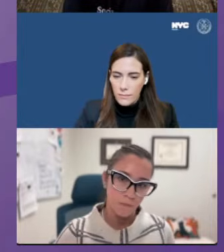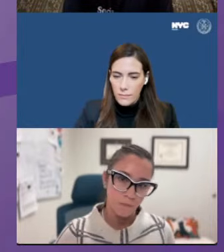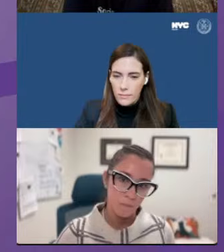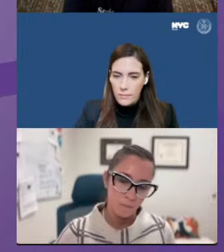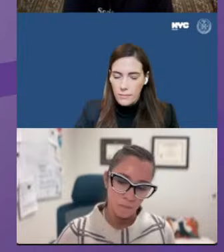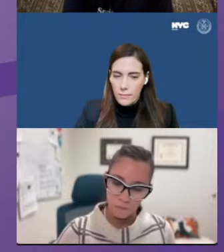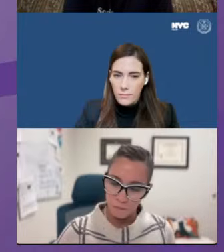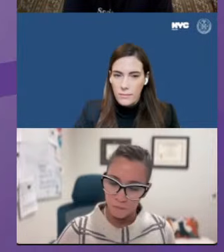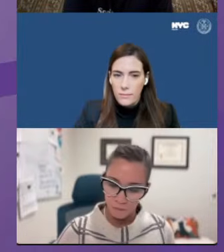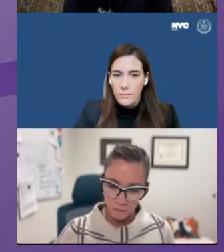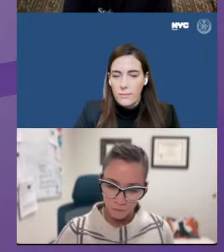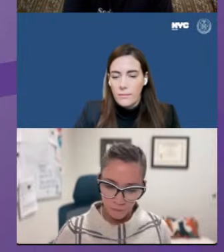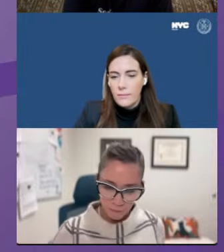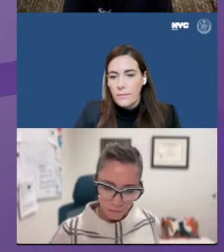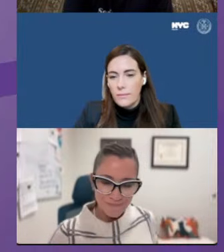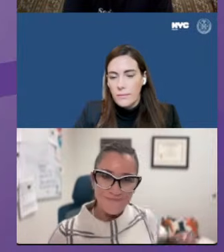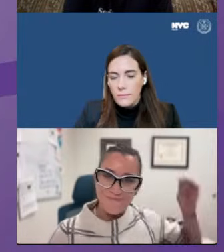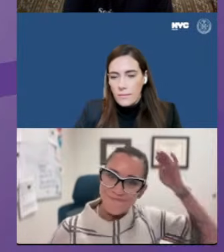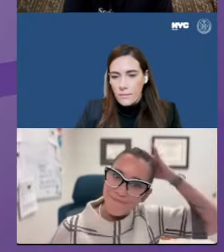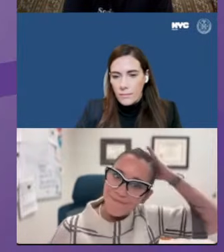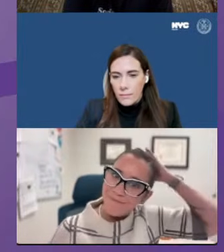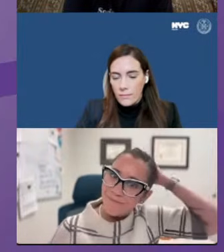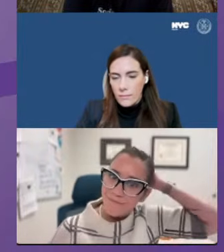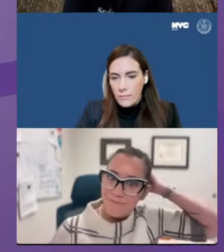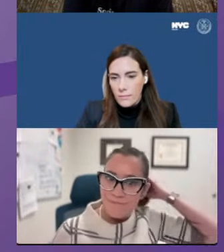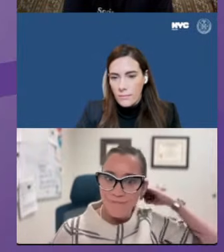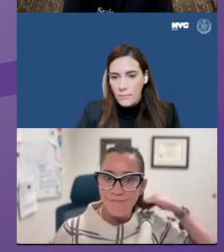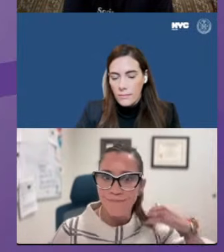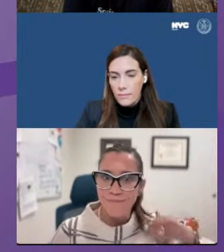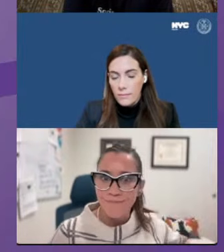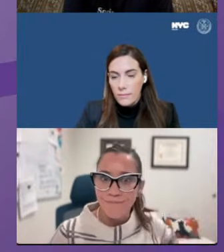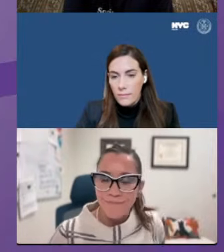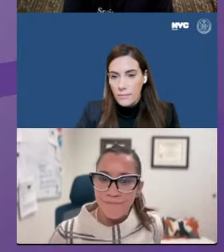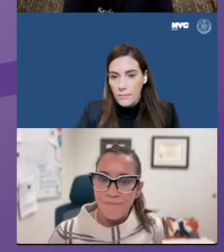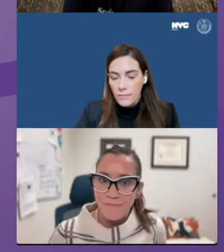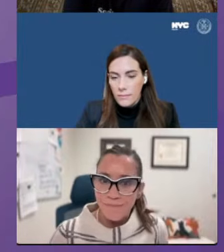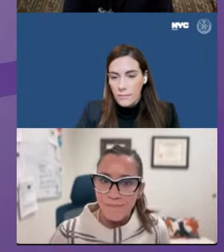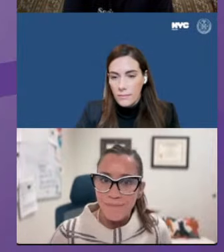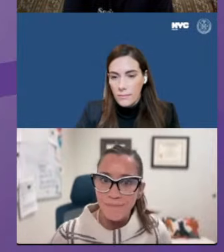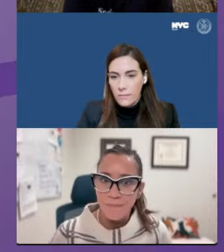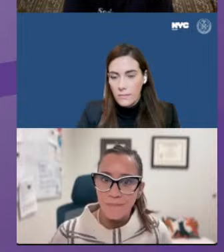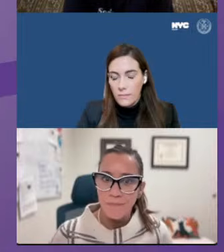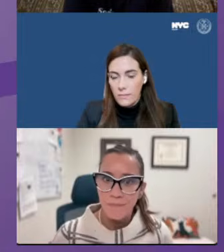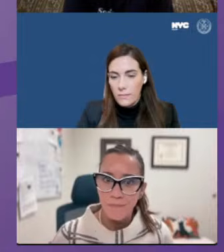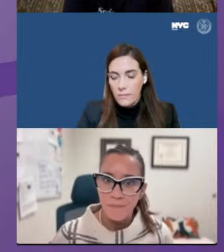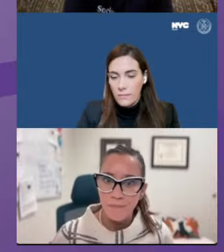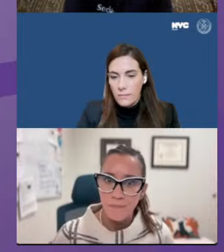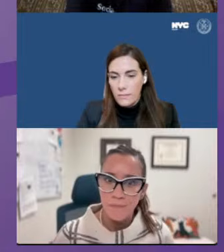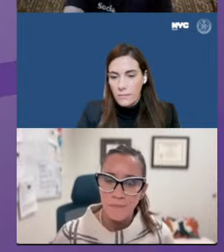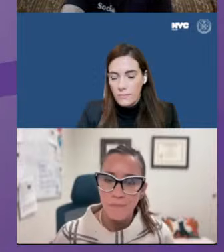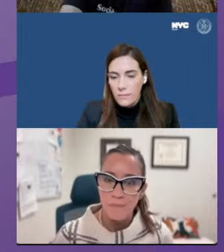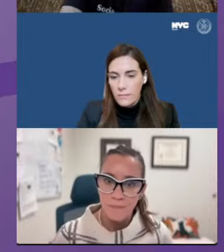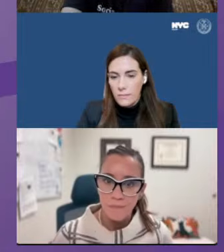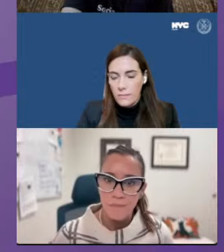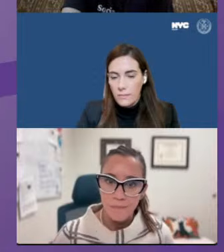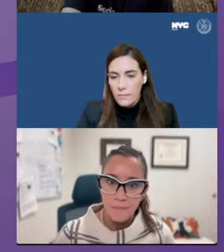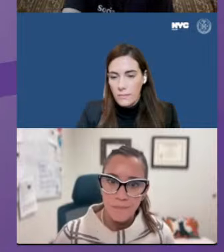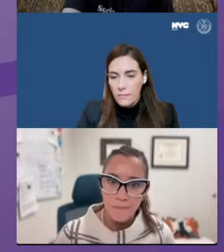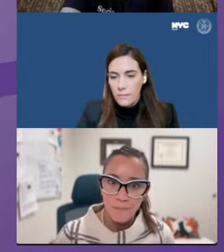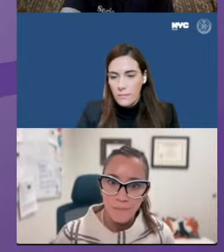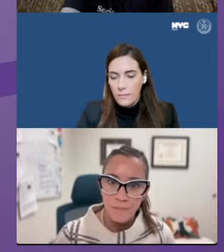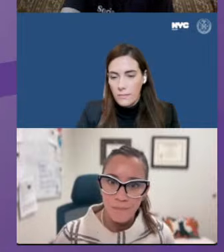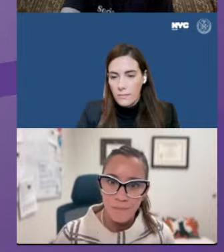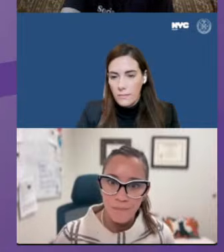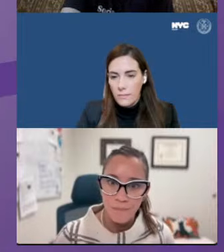shedding virus out of their nose or anything like that. What we mean is that there are residual pieces of this virus